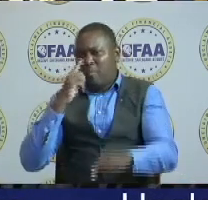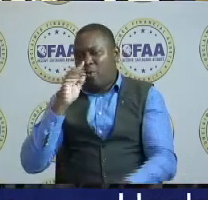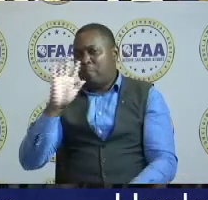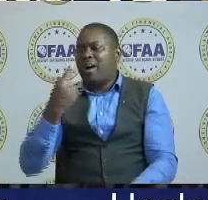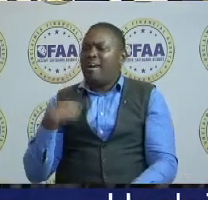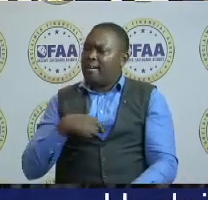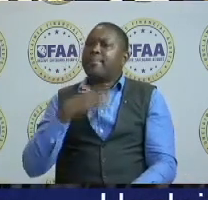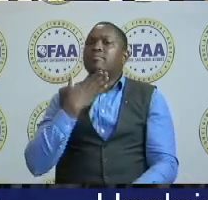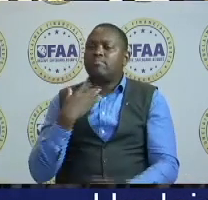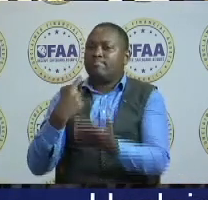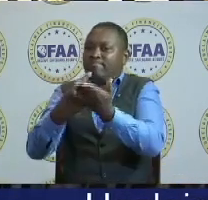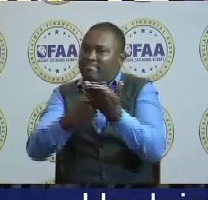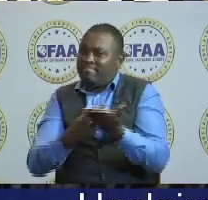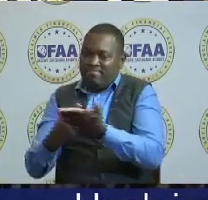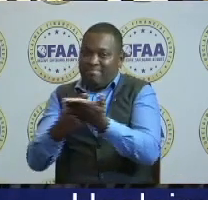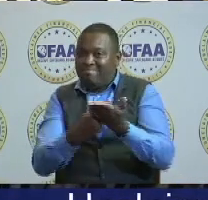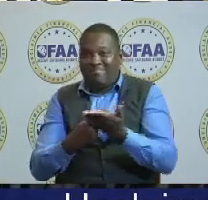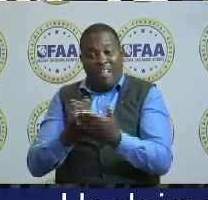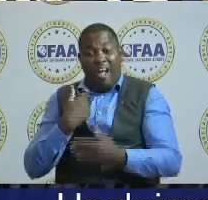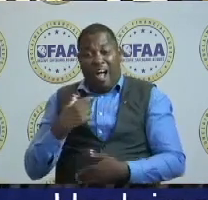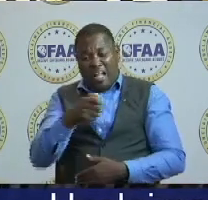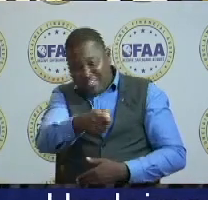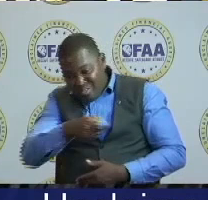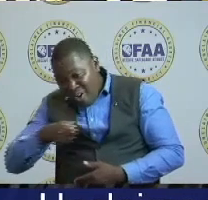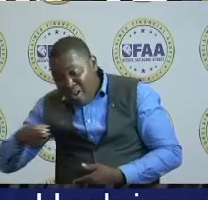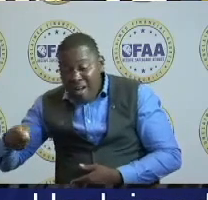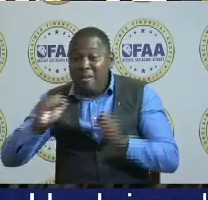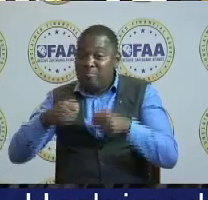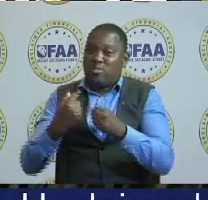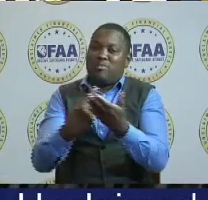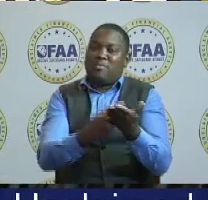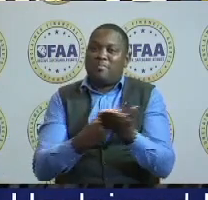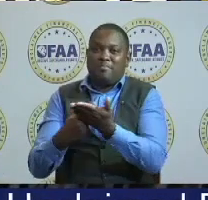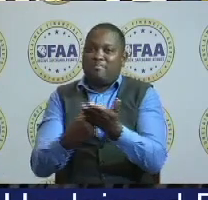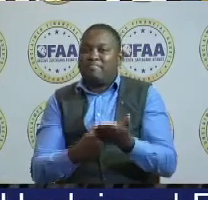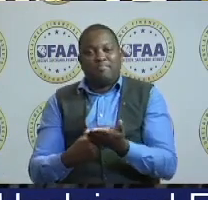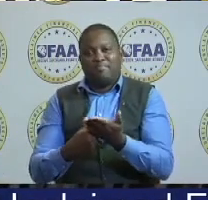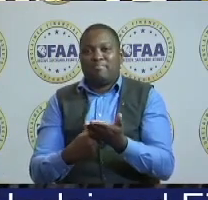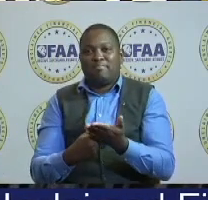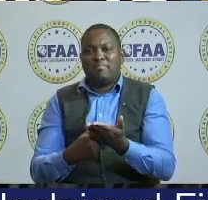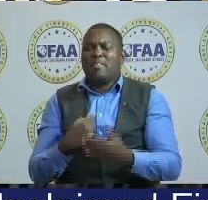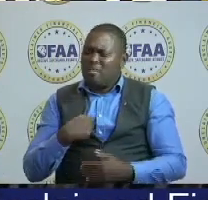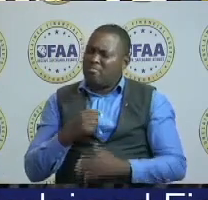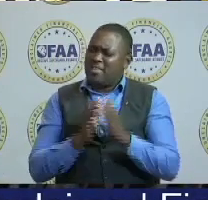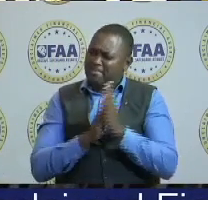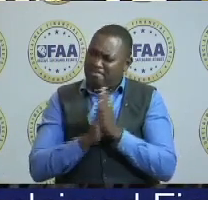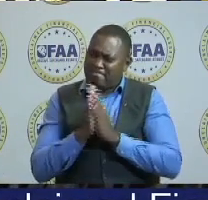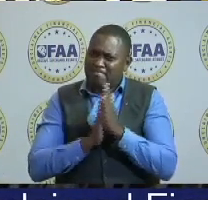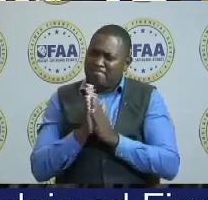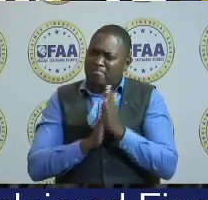talk, and that's why we've opened this door so that we can have this conversation. And of course, I'm very keen on what the chairman